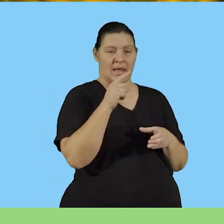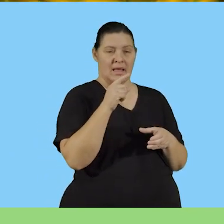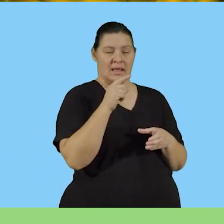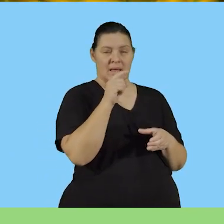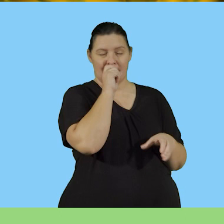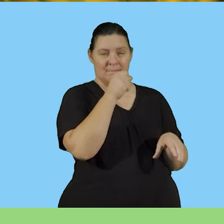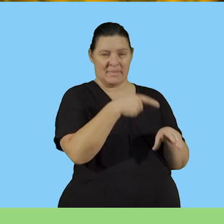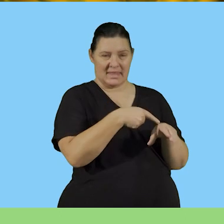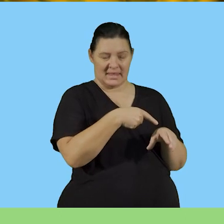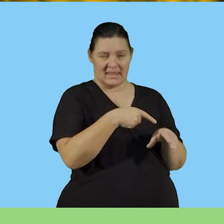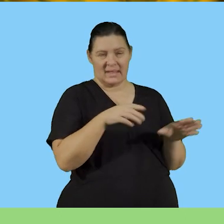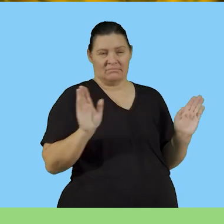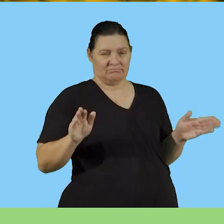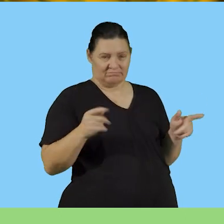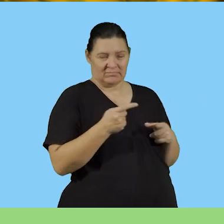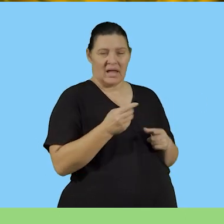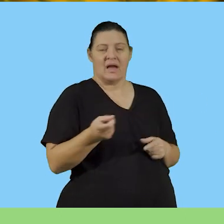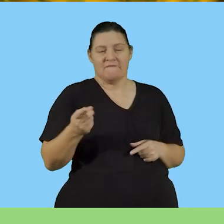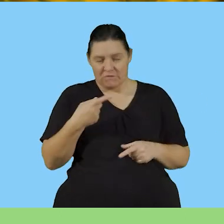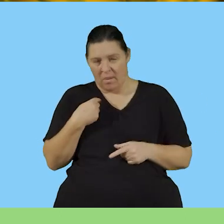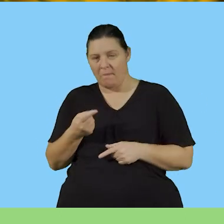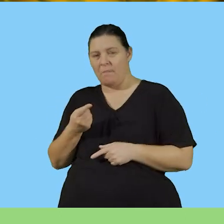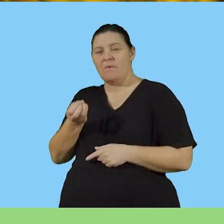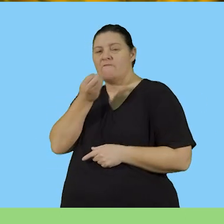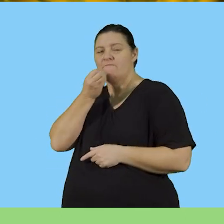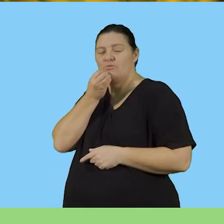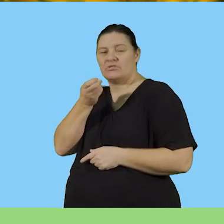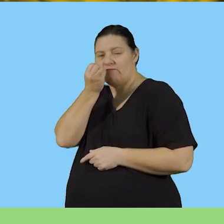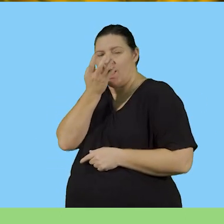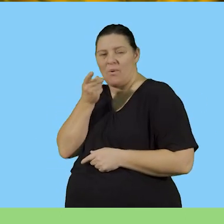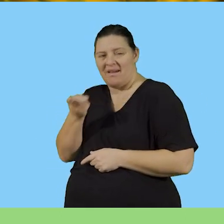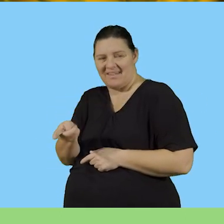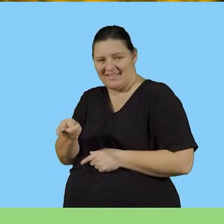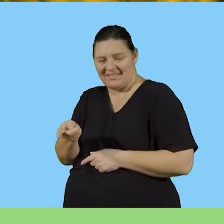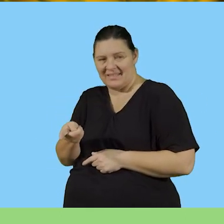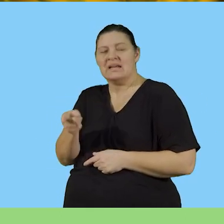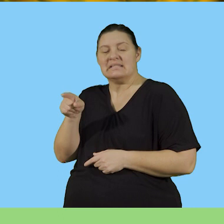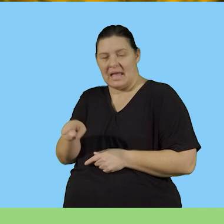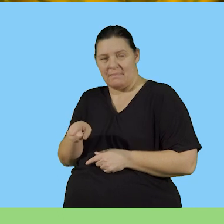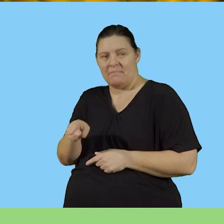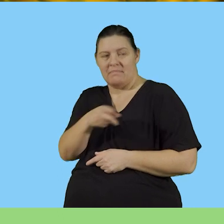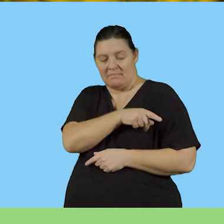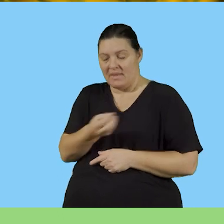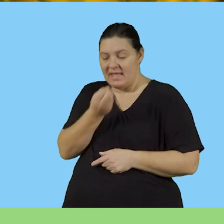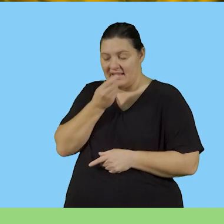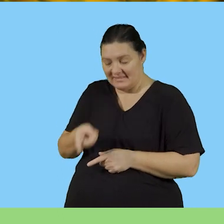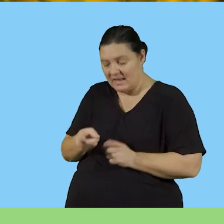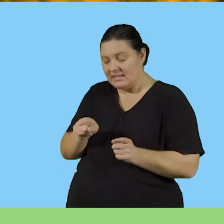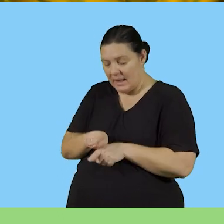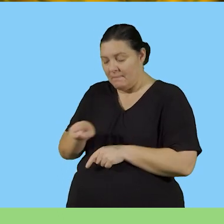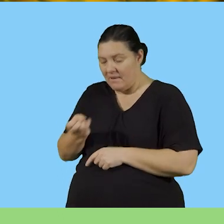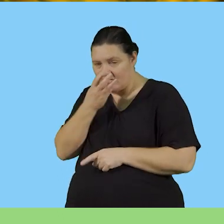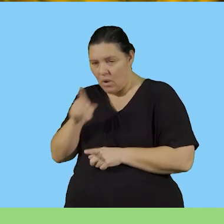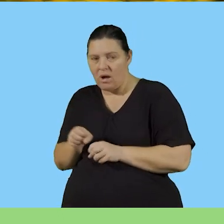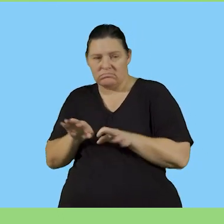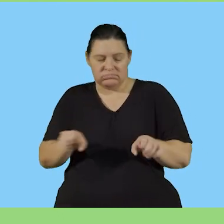have a bee that is feeding on the nectar of this flower. So the bee is getting the nectar, the flower in return is getting